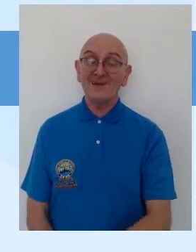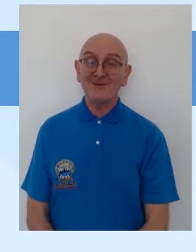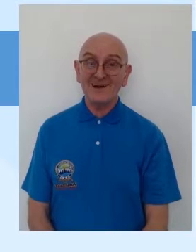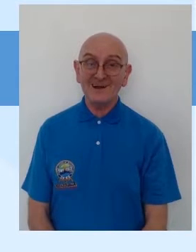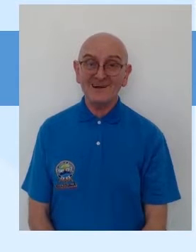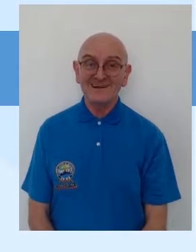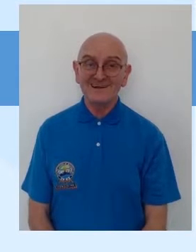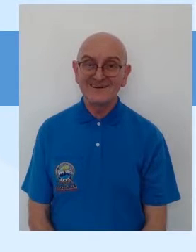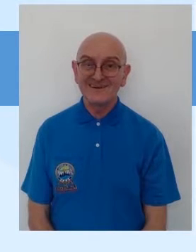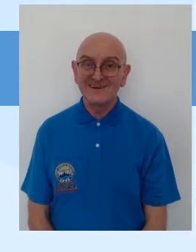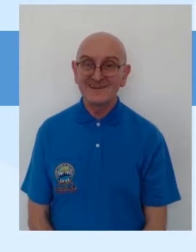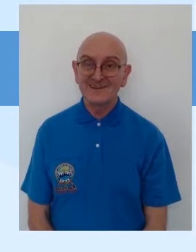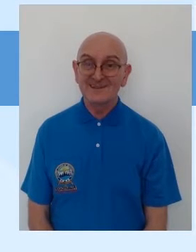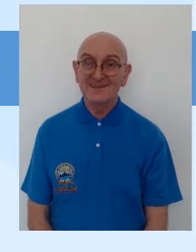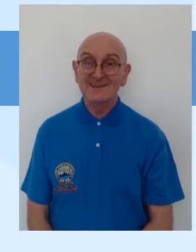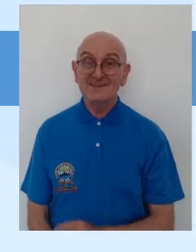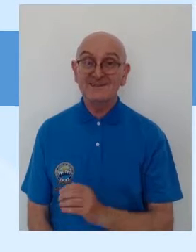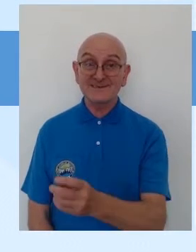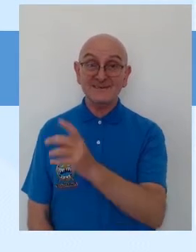There we are.